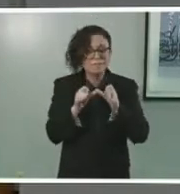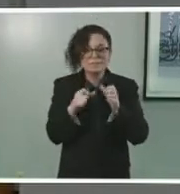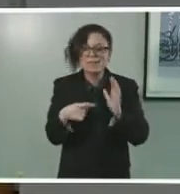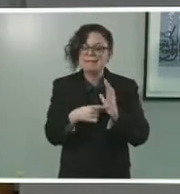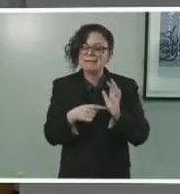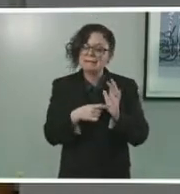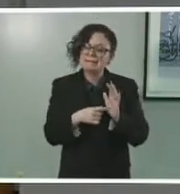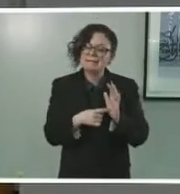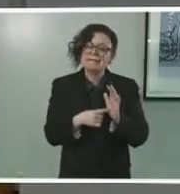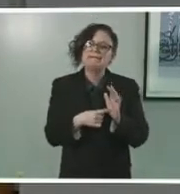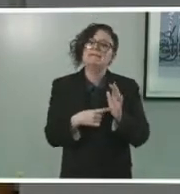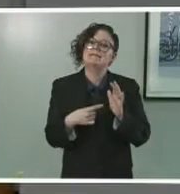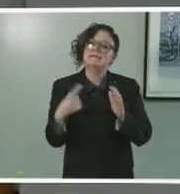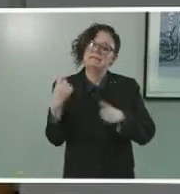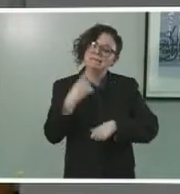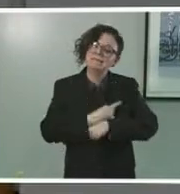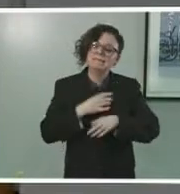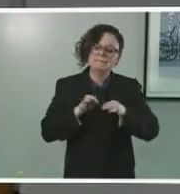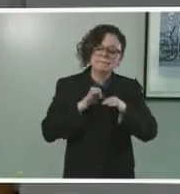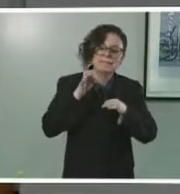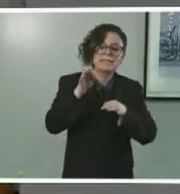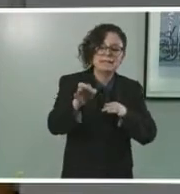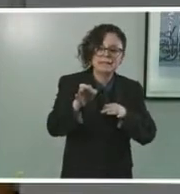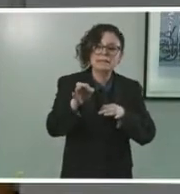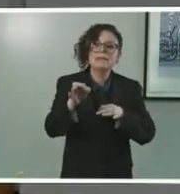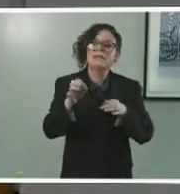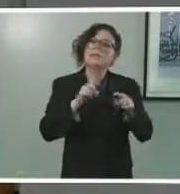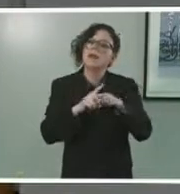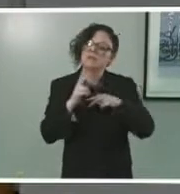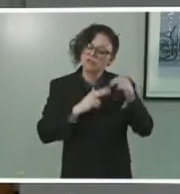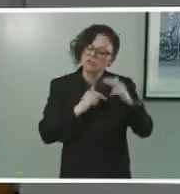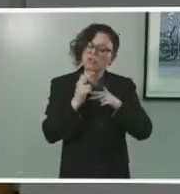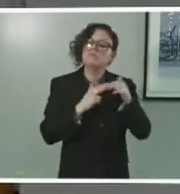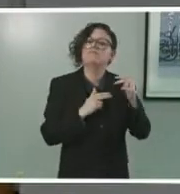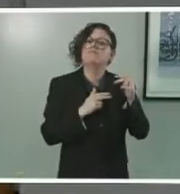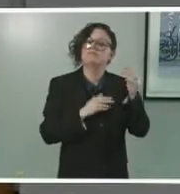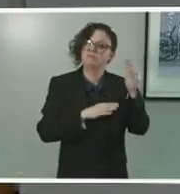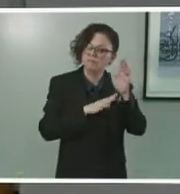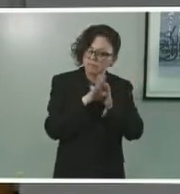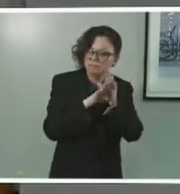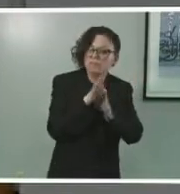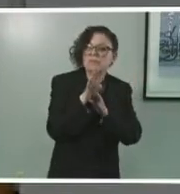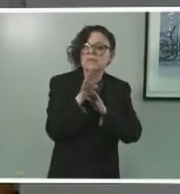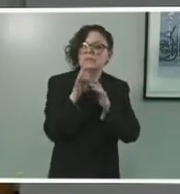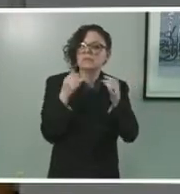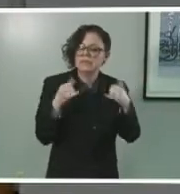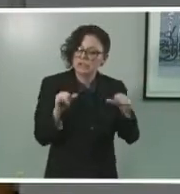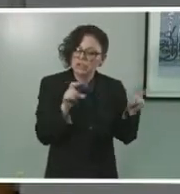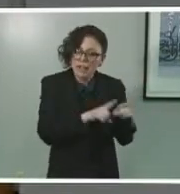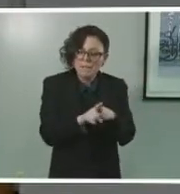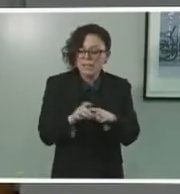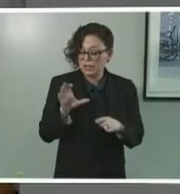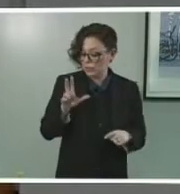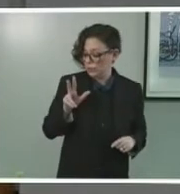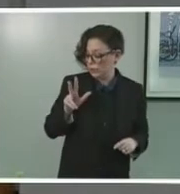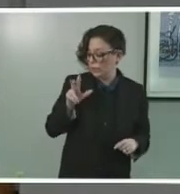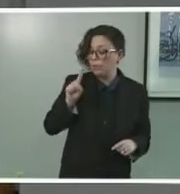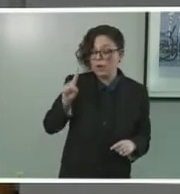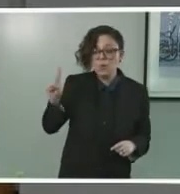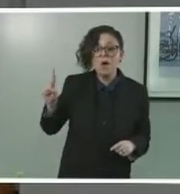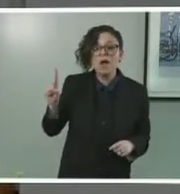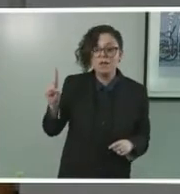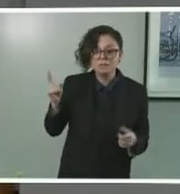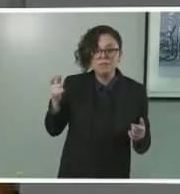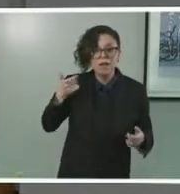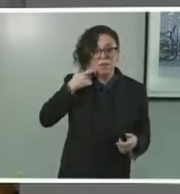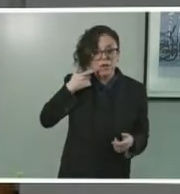there to continue to be a process, but there is still construction and development occurring. Certainly our 311 folks are answering